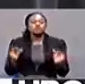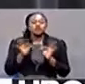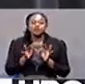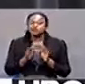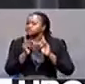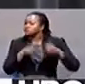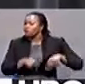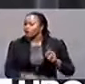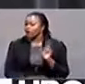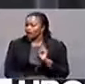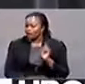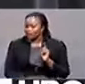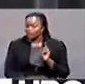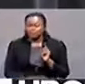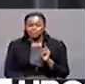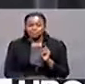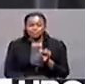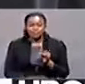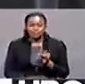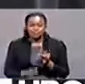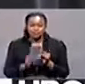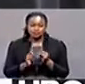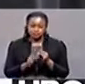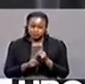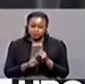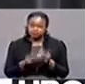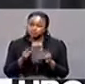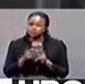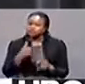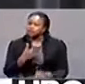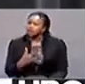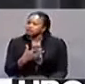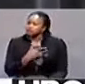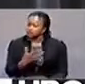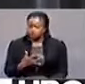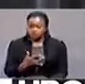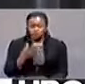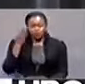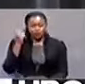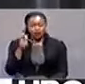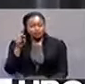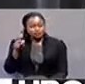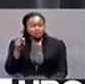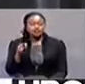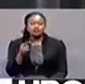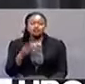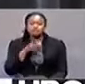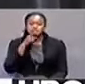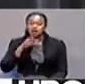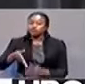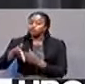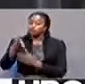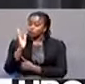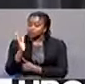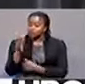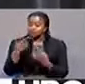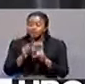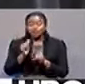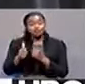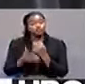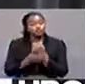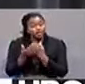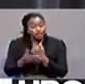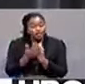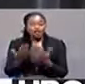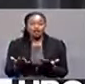ignore. Secondly, Right Honorable Speaker, I was moved that this is a man of God, but he cared about